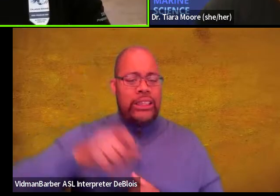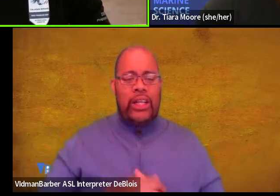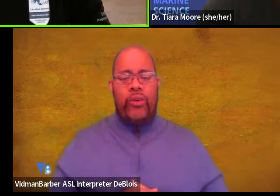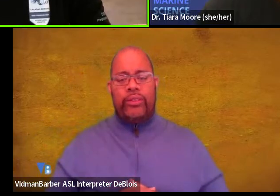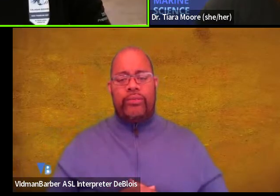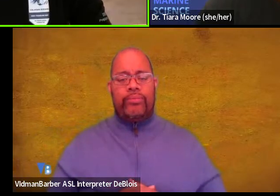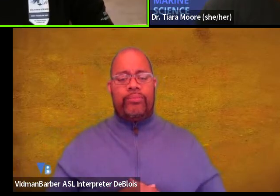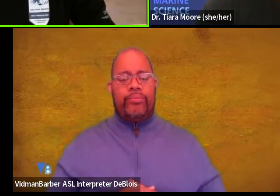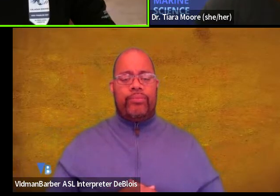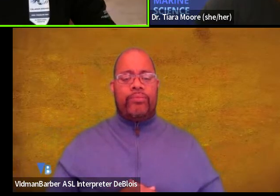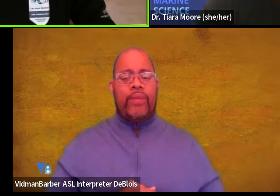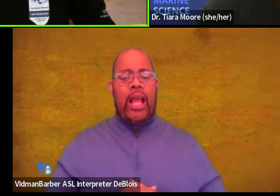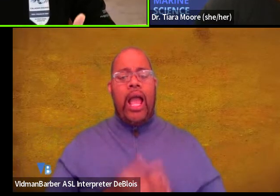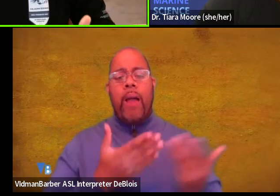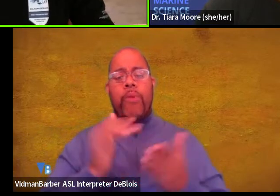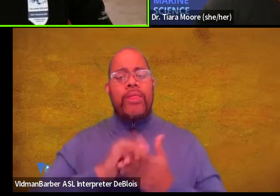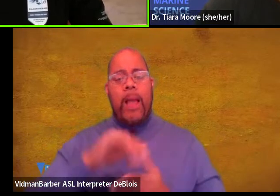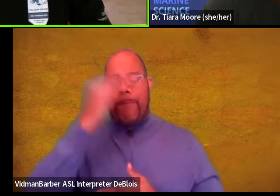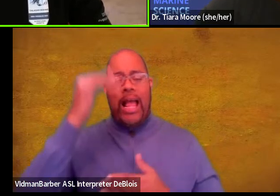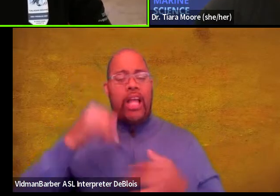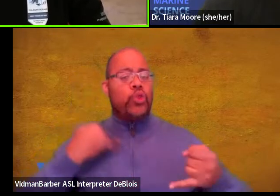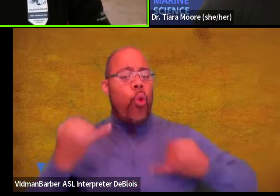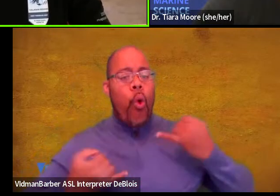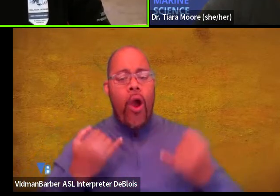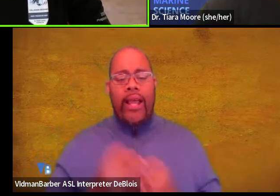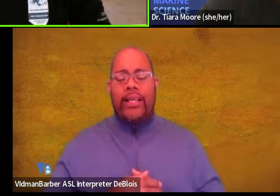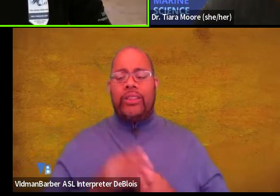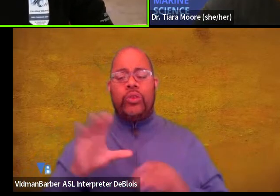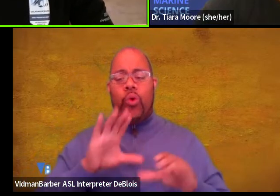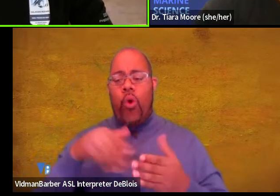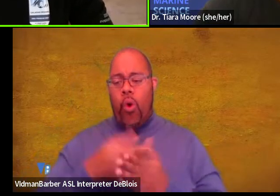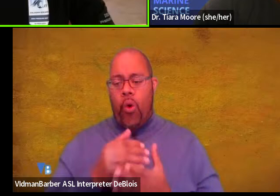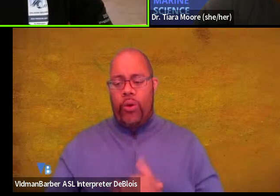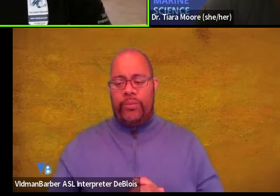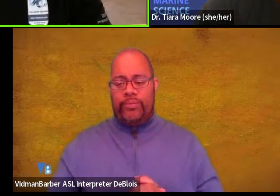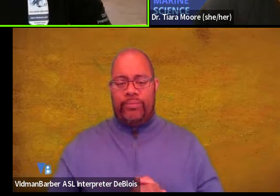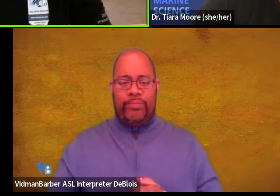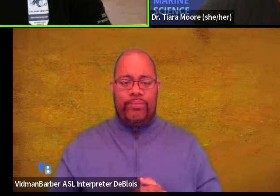and bring out that Black joy in doing it all.